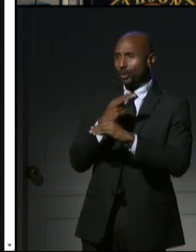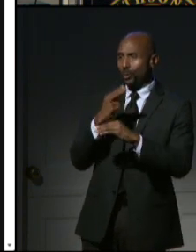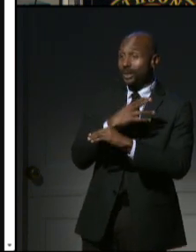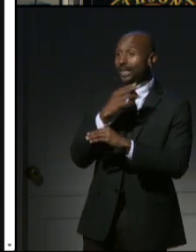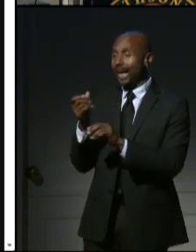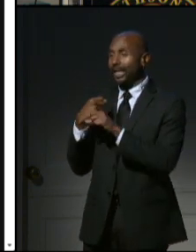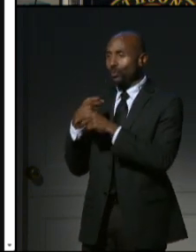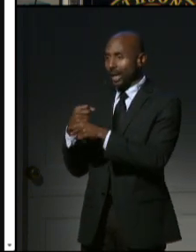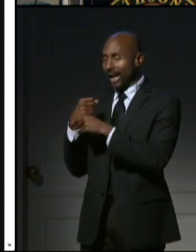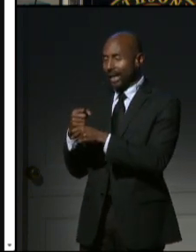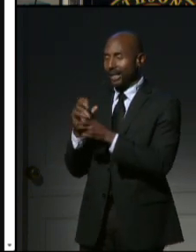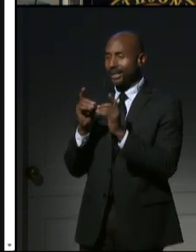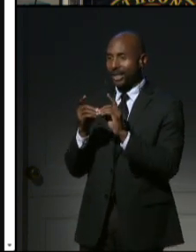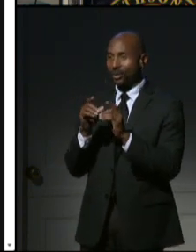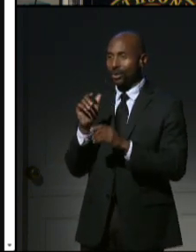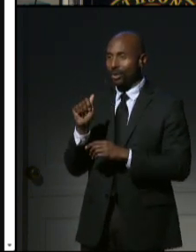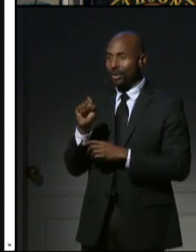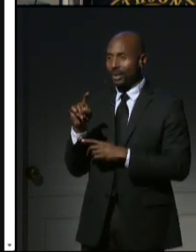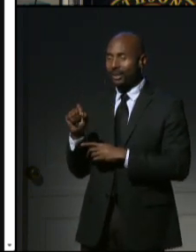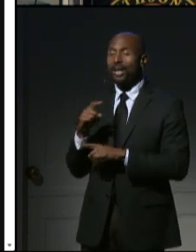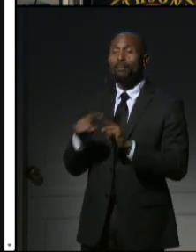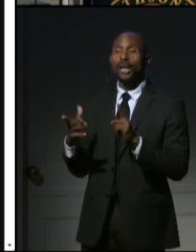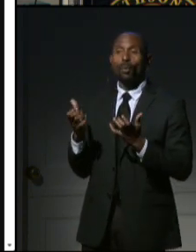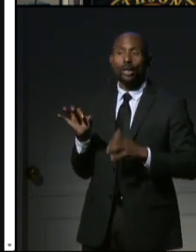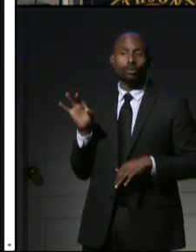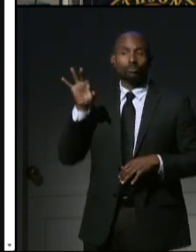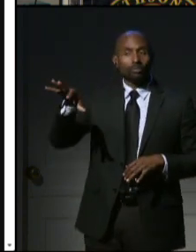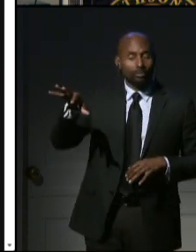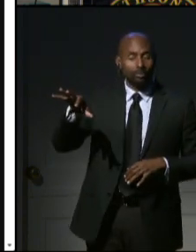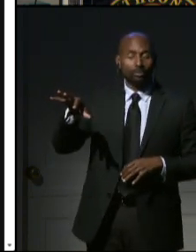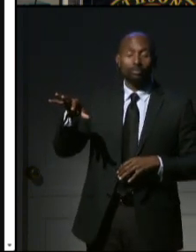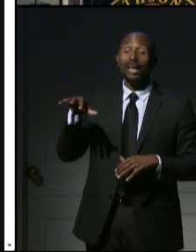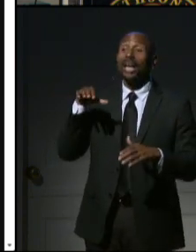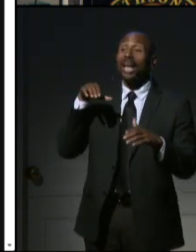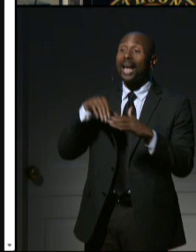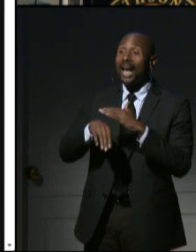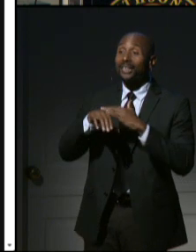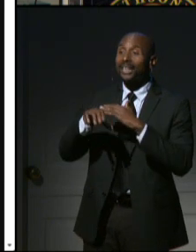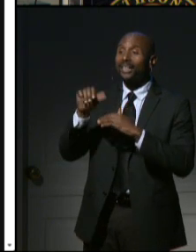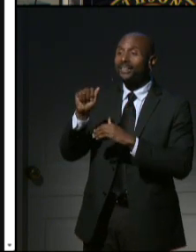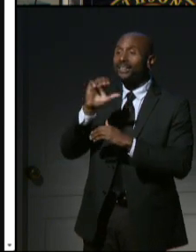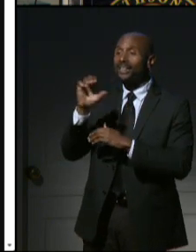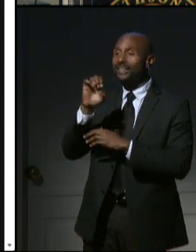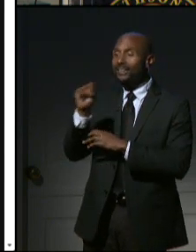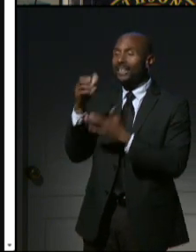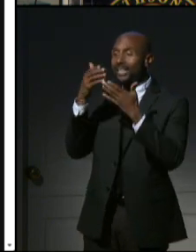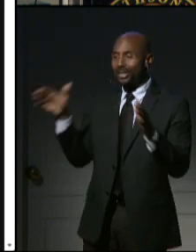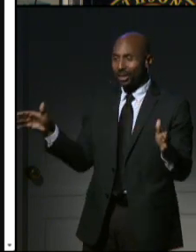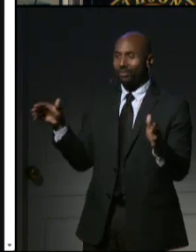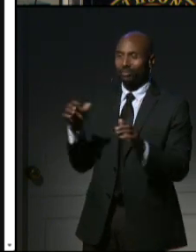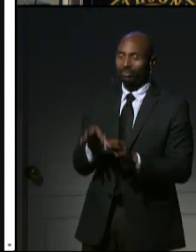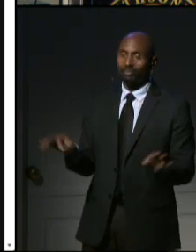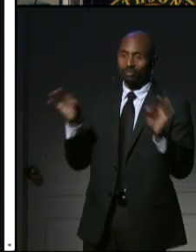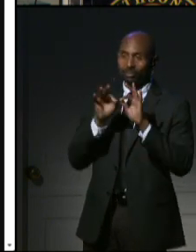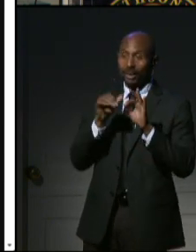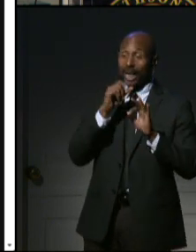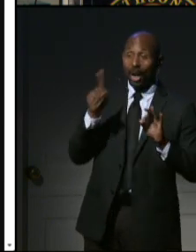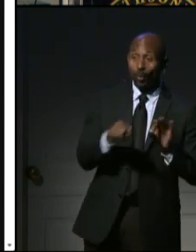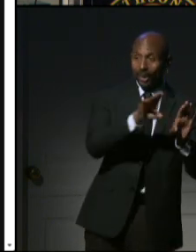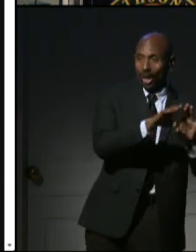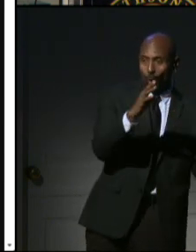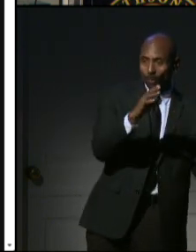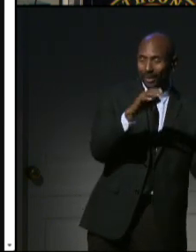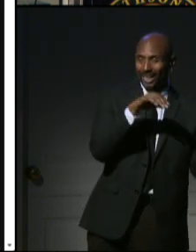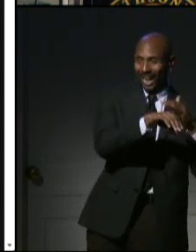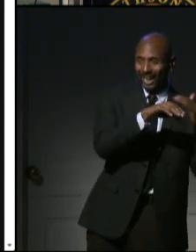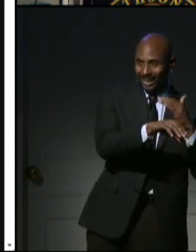assets, but I also wanted to put in a plug for the importance of just access in general. Not just open access to